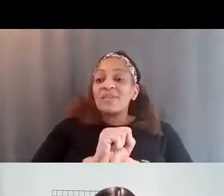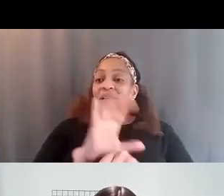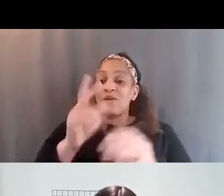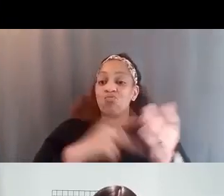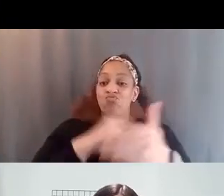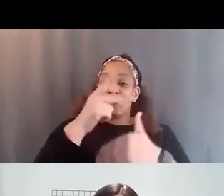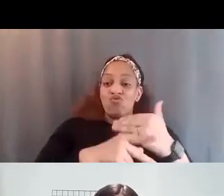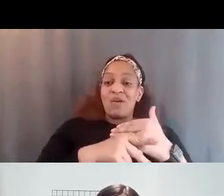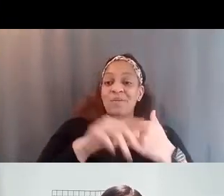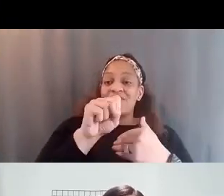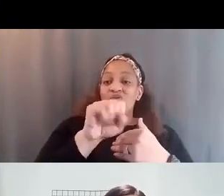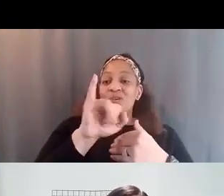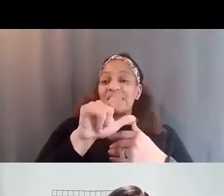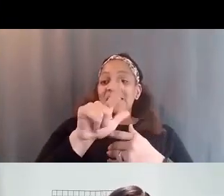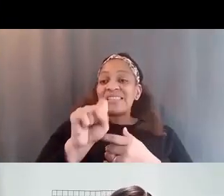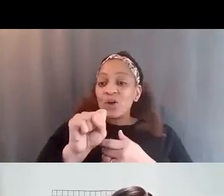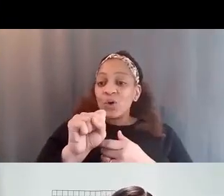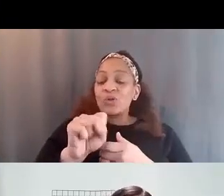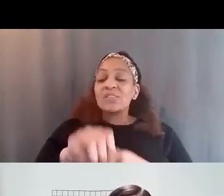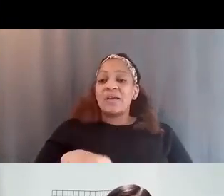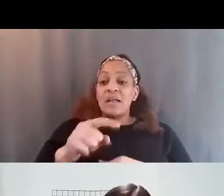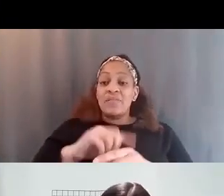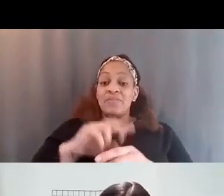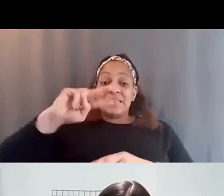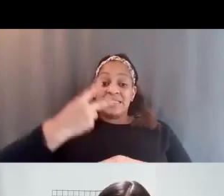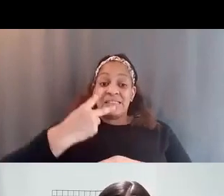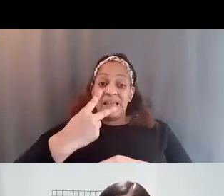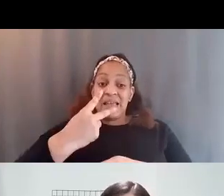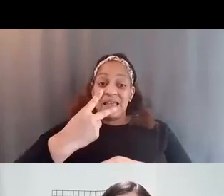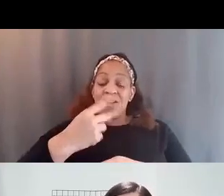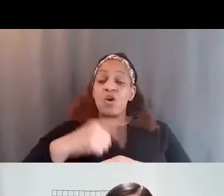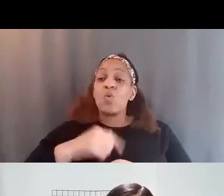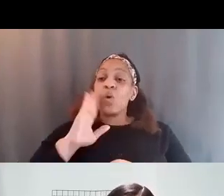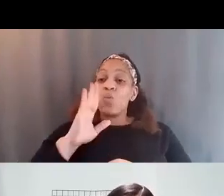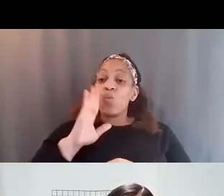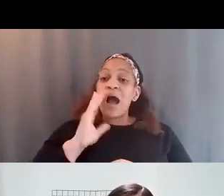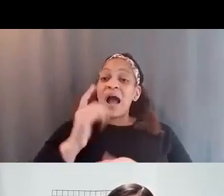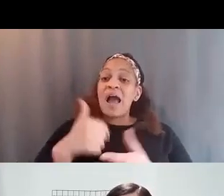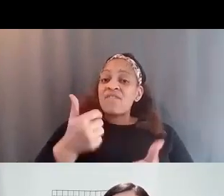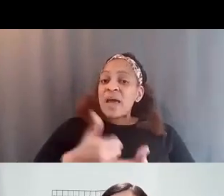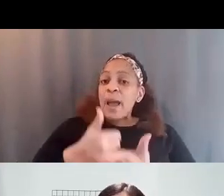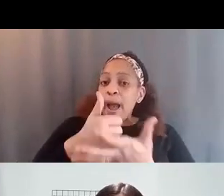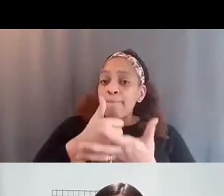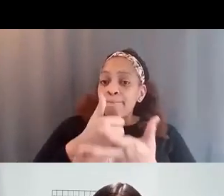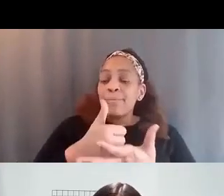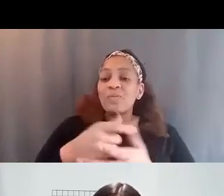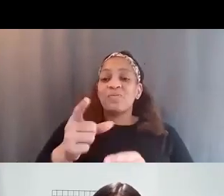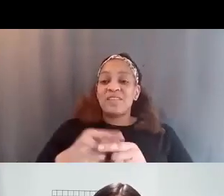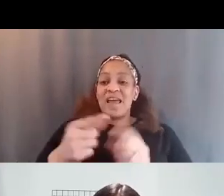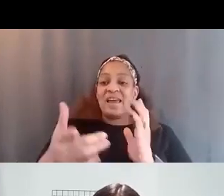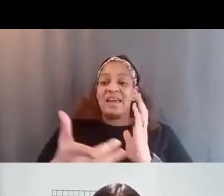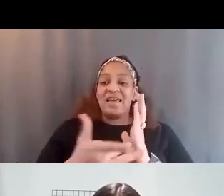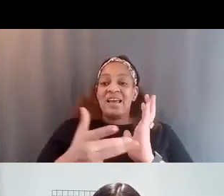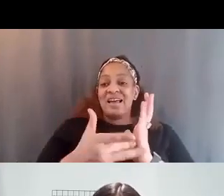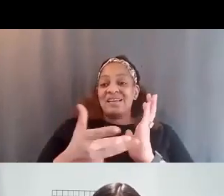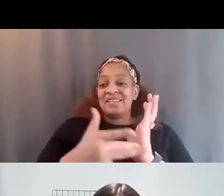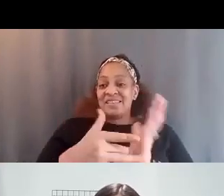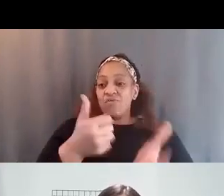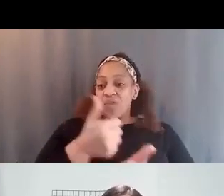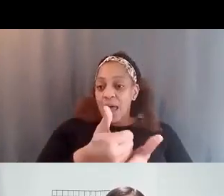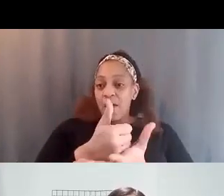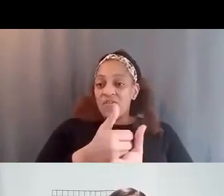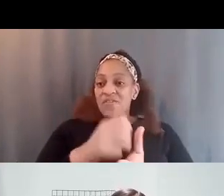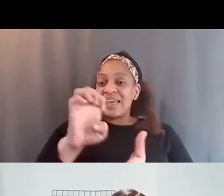second course that we have is going to focus on complementing the assistive technology and employment e-learning